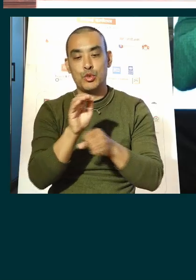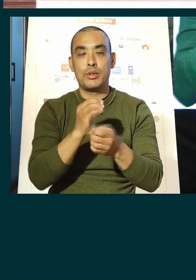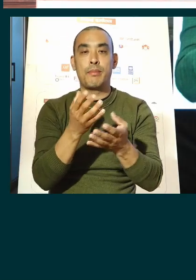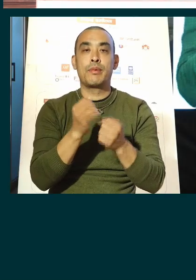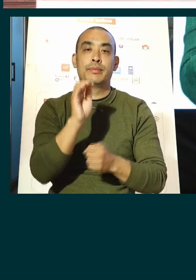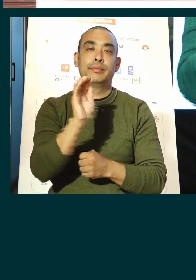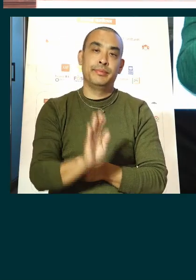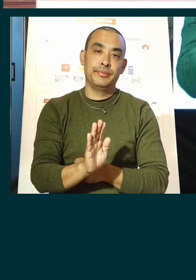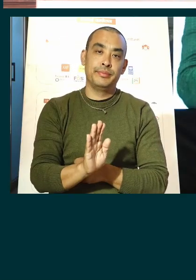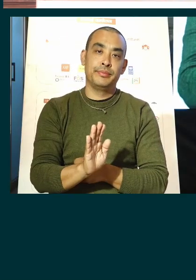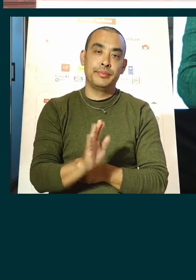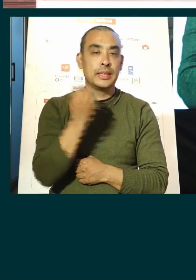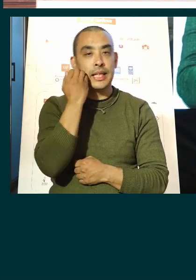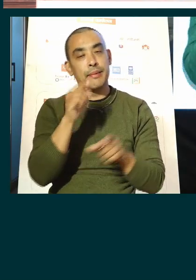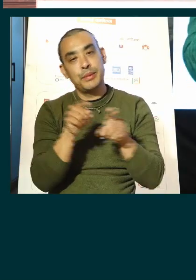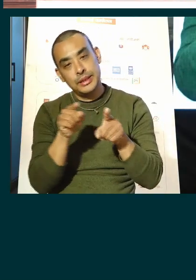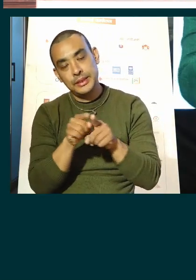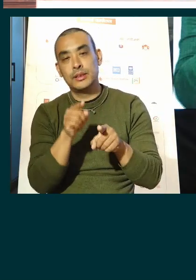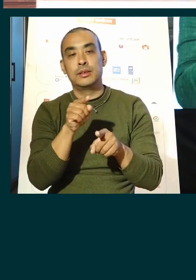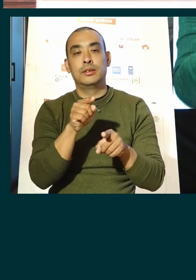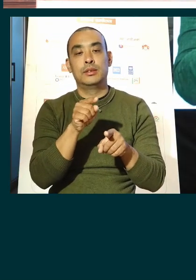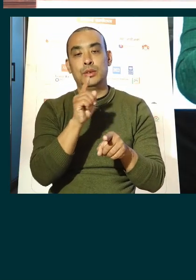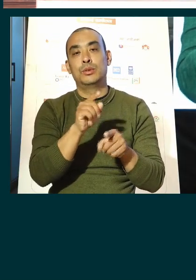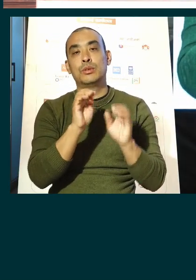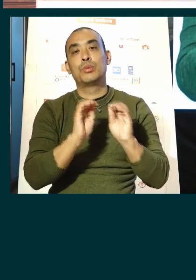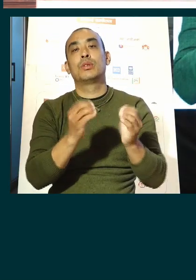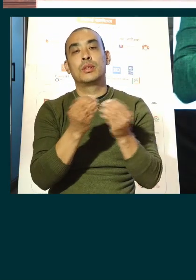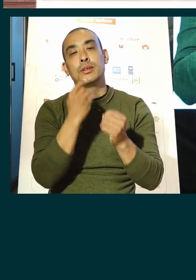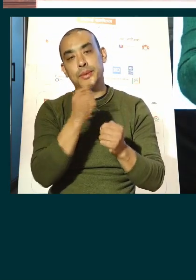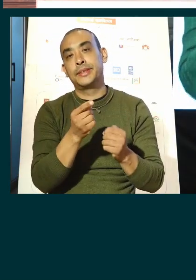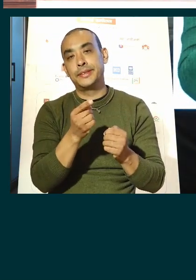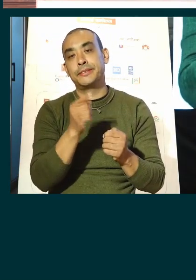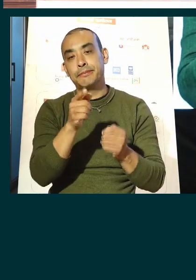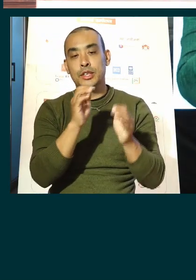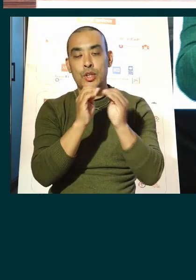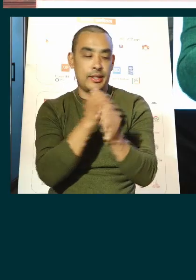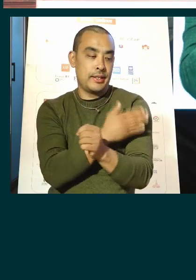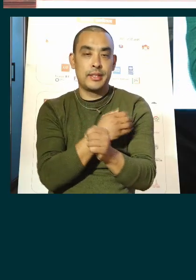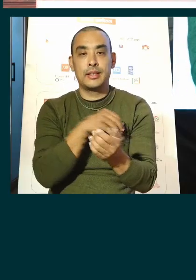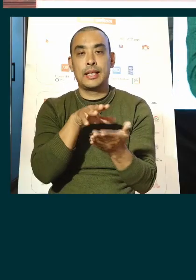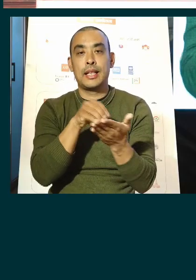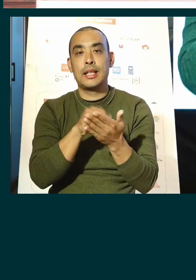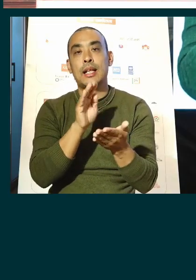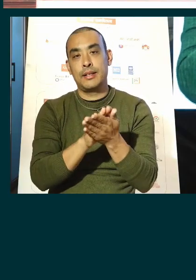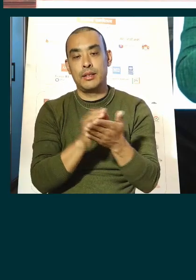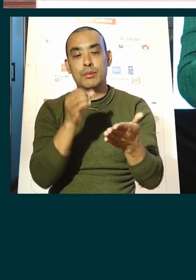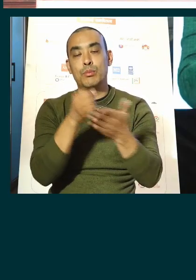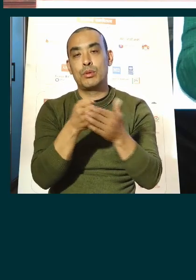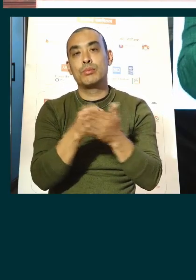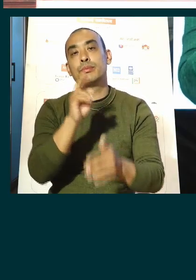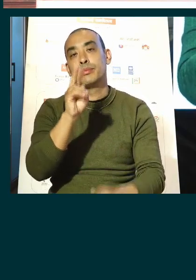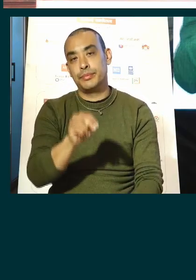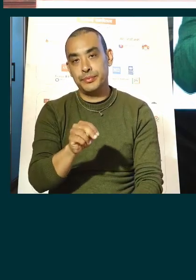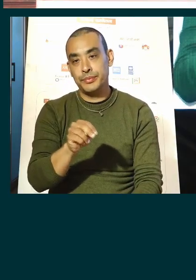at the community level, at the doorstep, and ensure that clinical and counseling services are being accessed by the